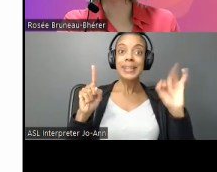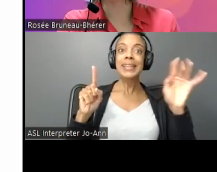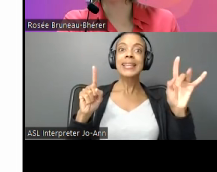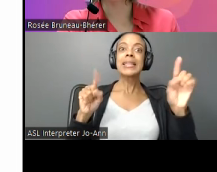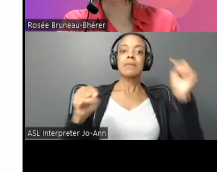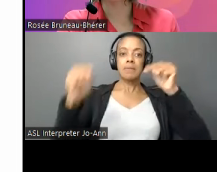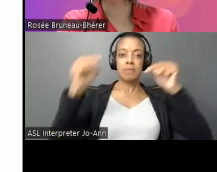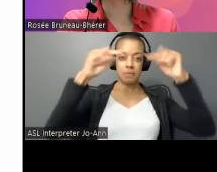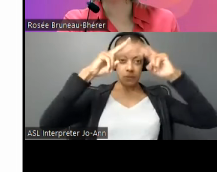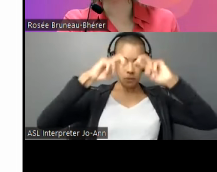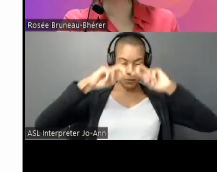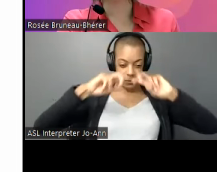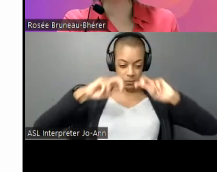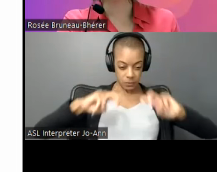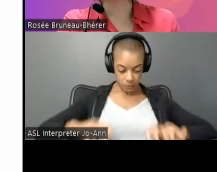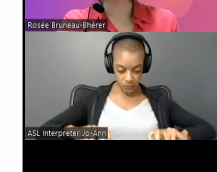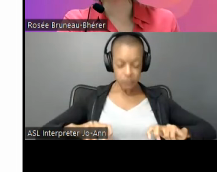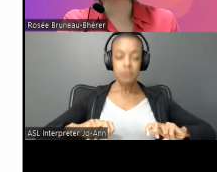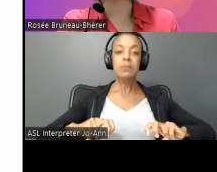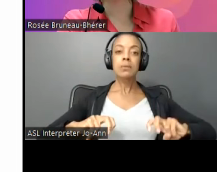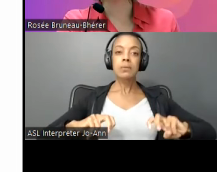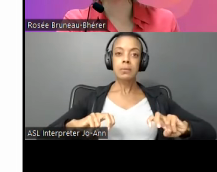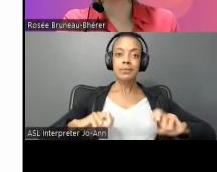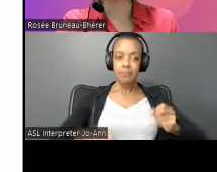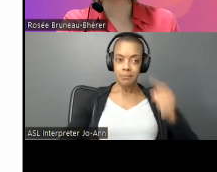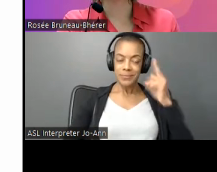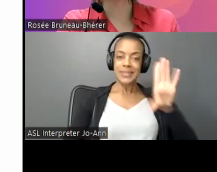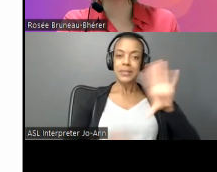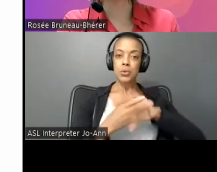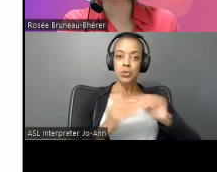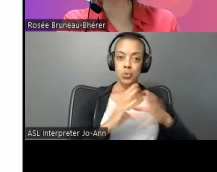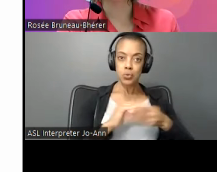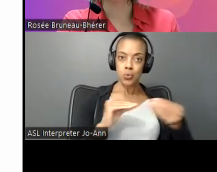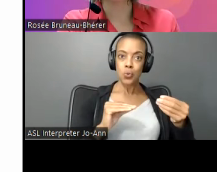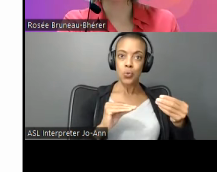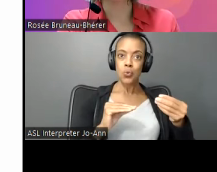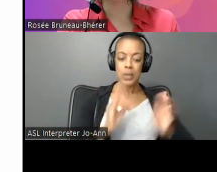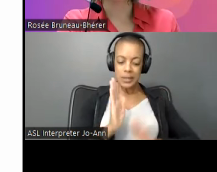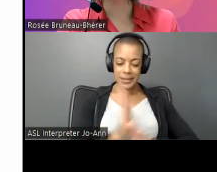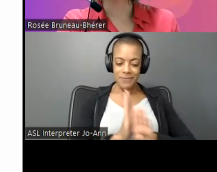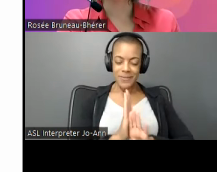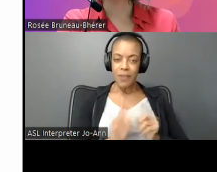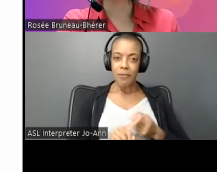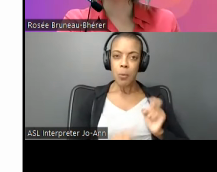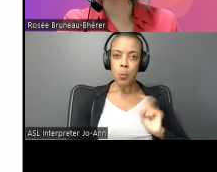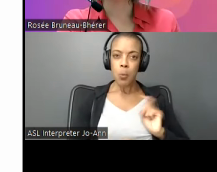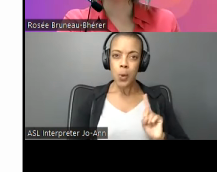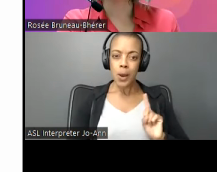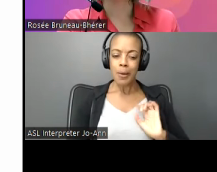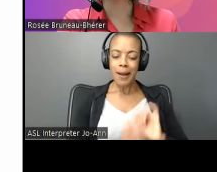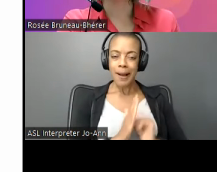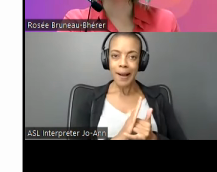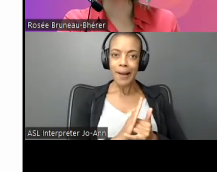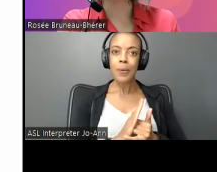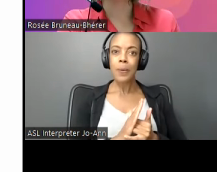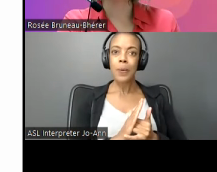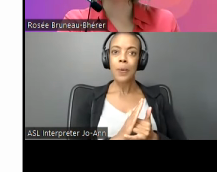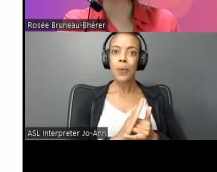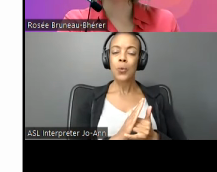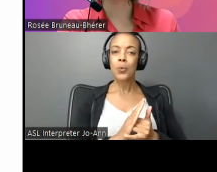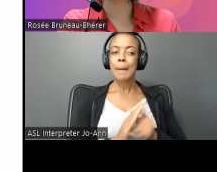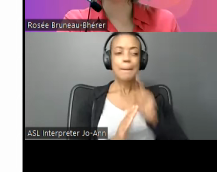understand the child's story, how it was built up, and not just the behavior that bothers us.